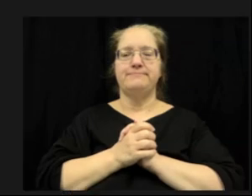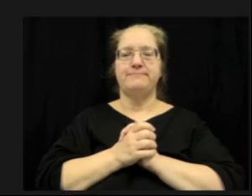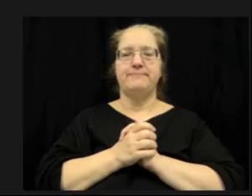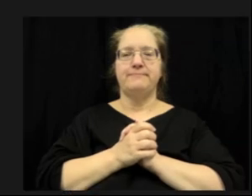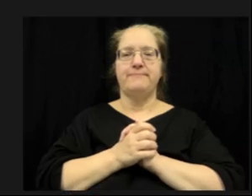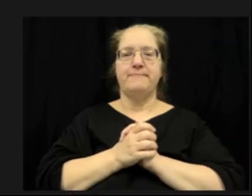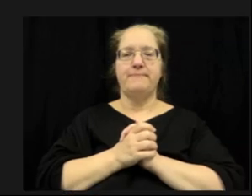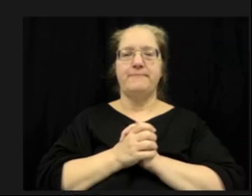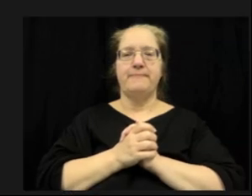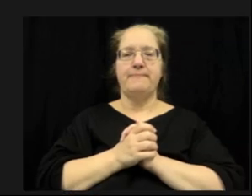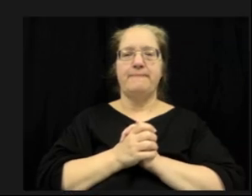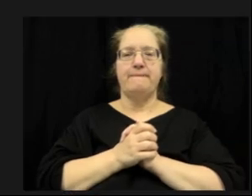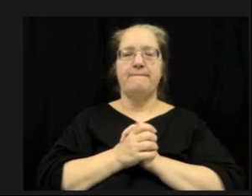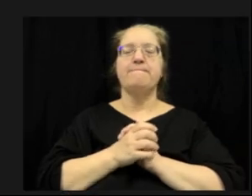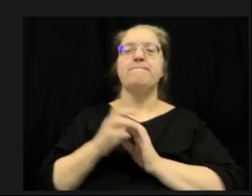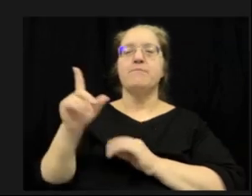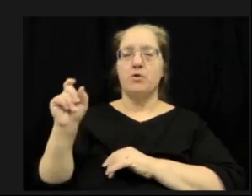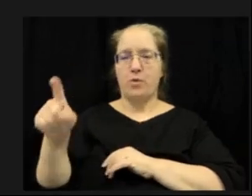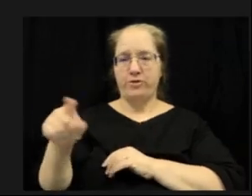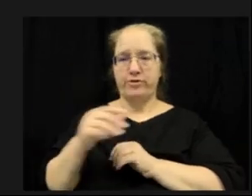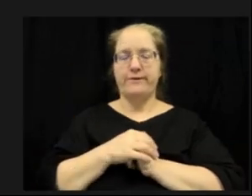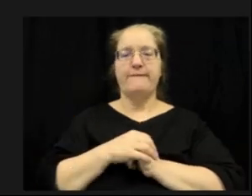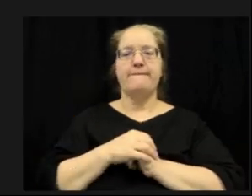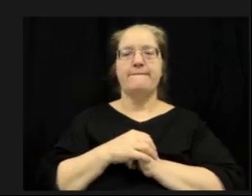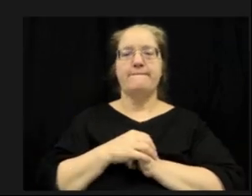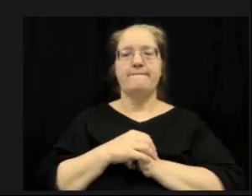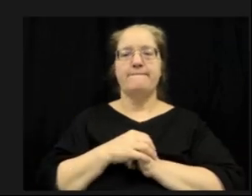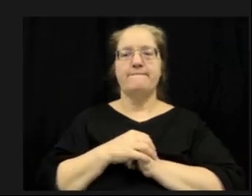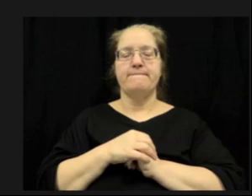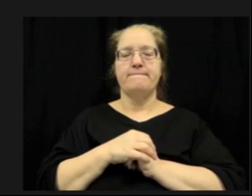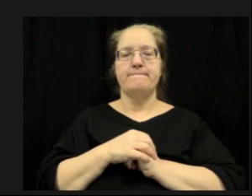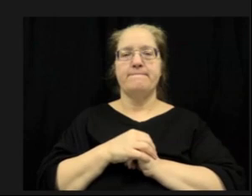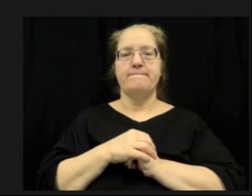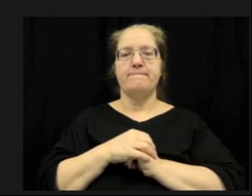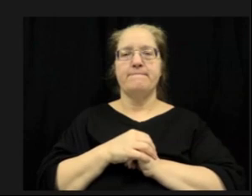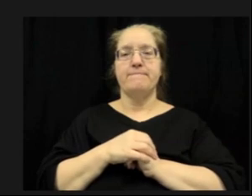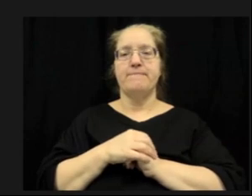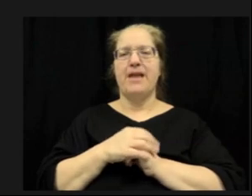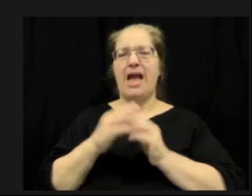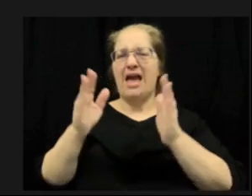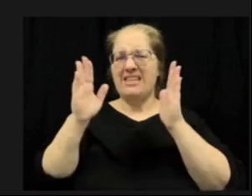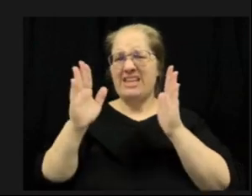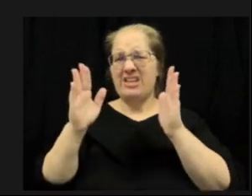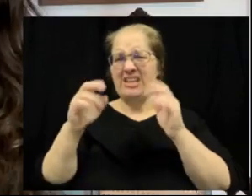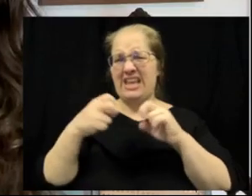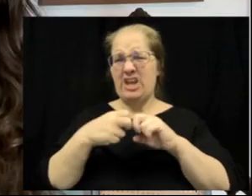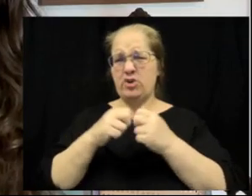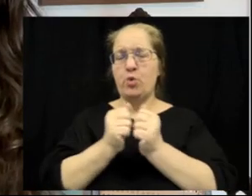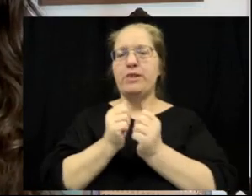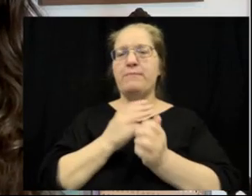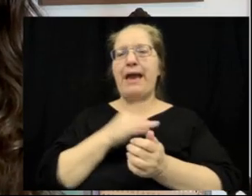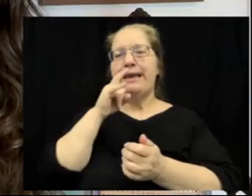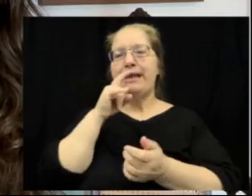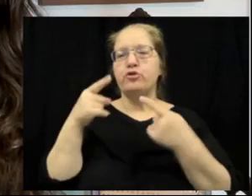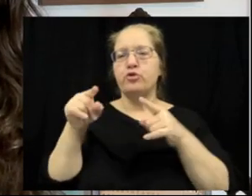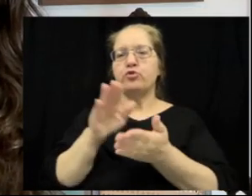So we've had another question come into the chat. Attention is an issue for my kid in school, and the